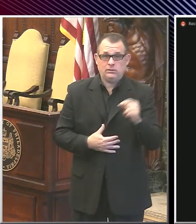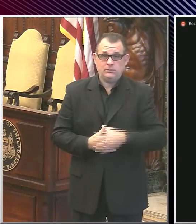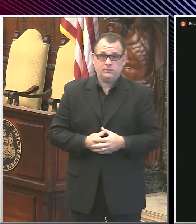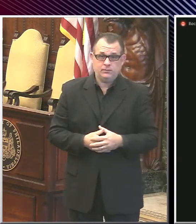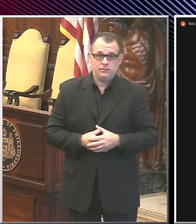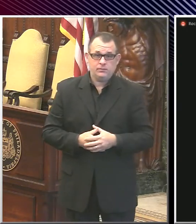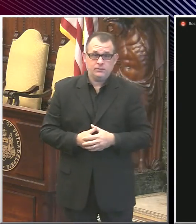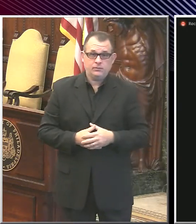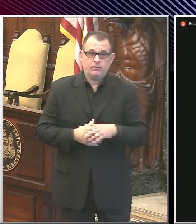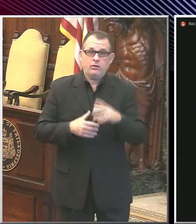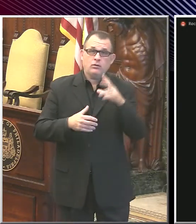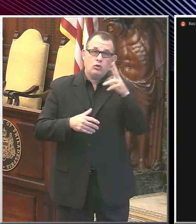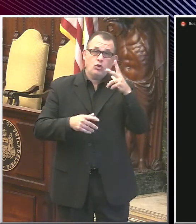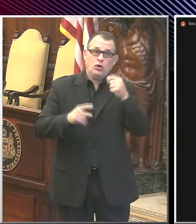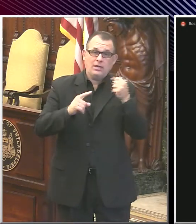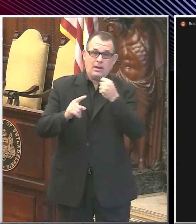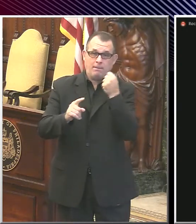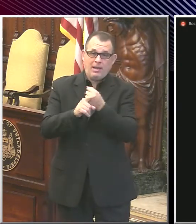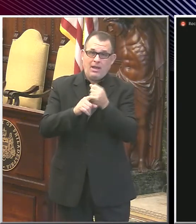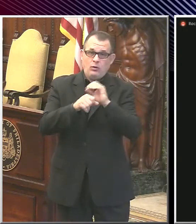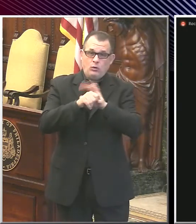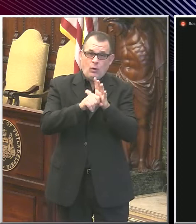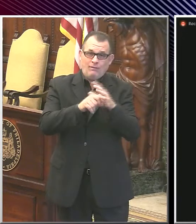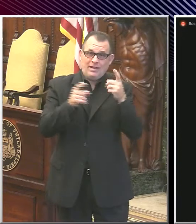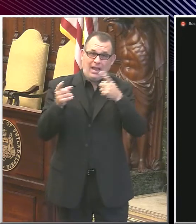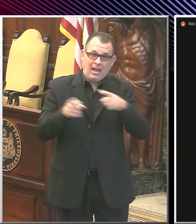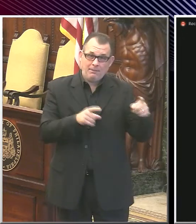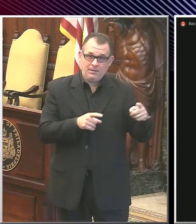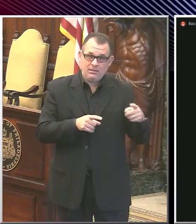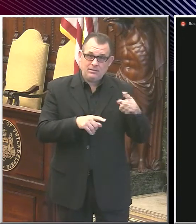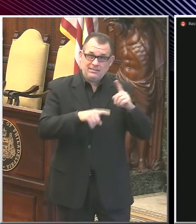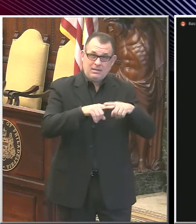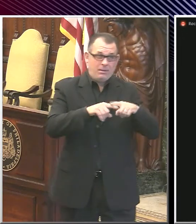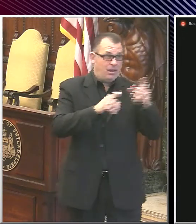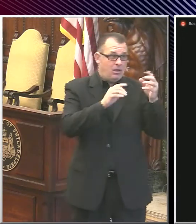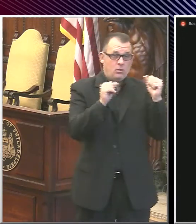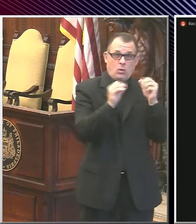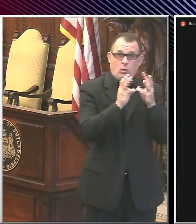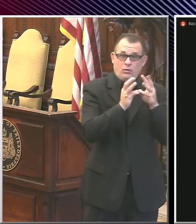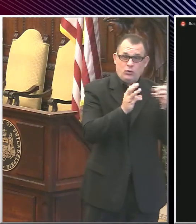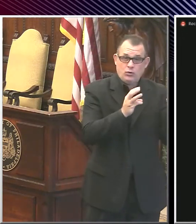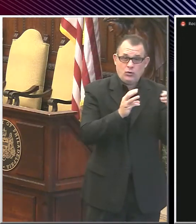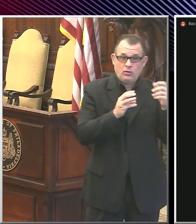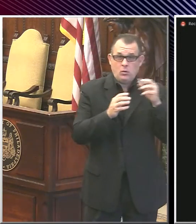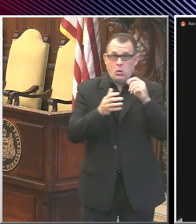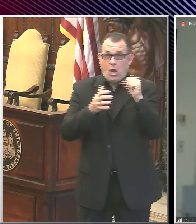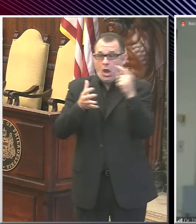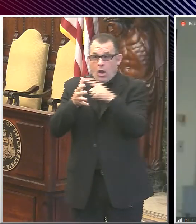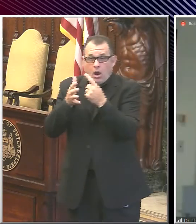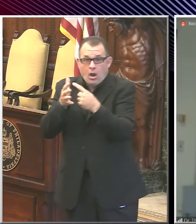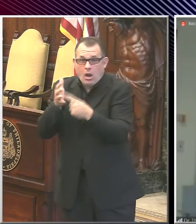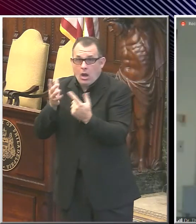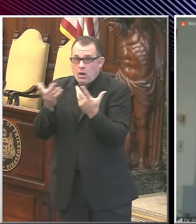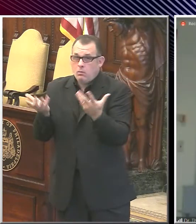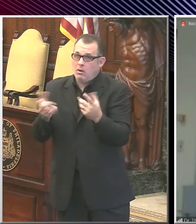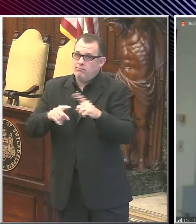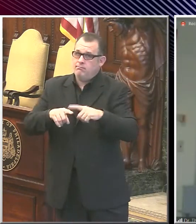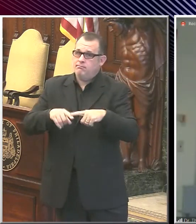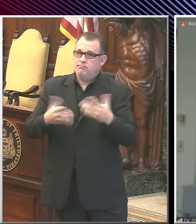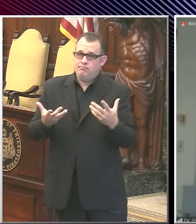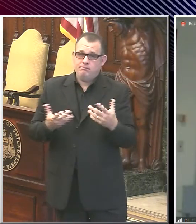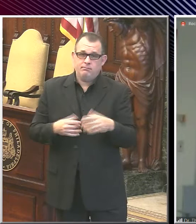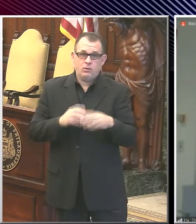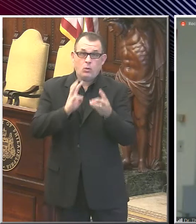wave could arrive? Is it just the advent of colder weather or any other conditions? Yeah, so when the weather gets